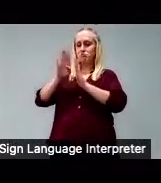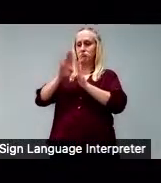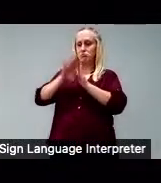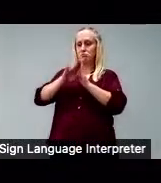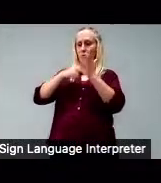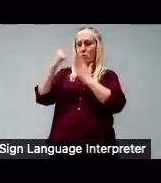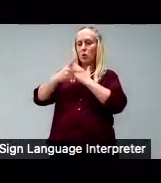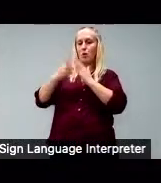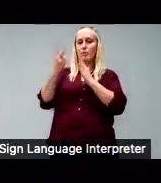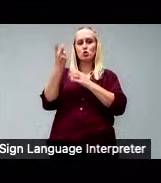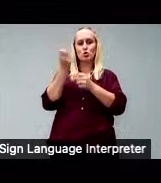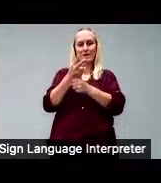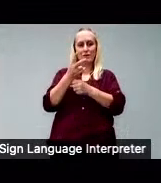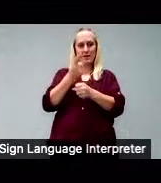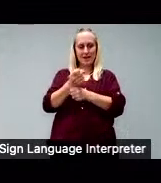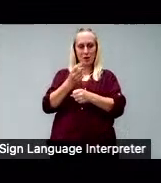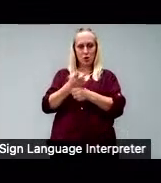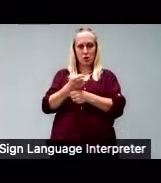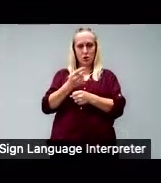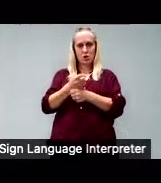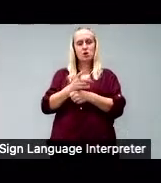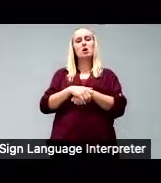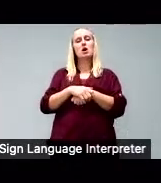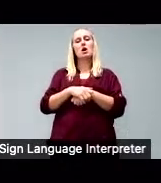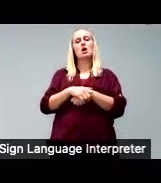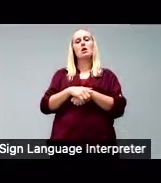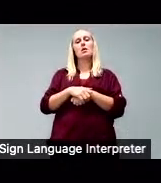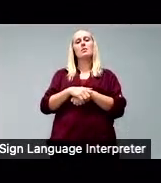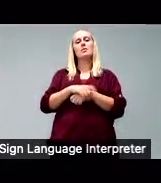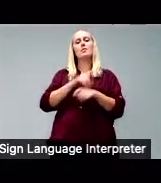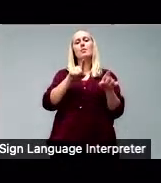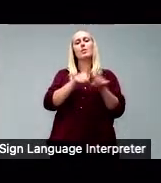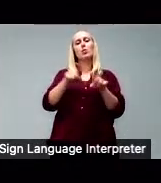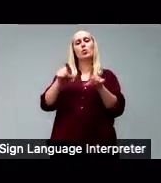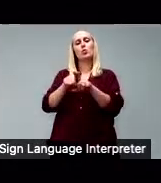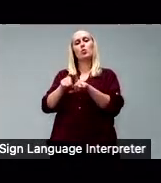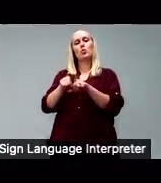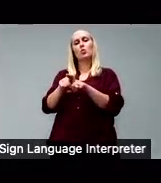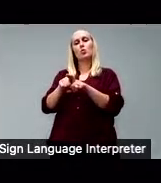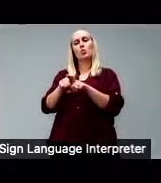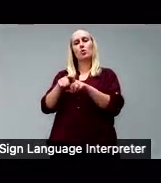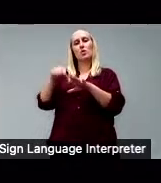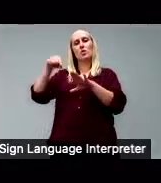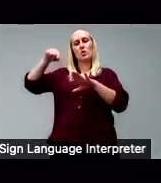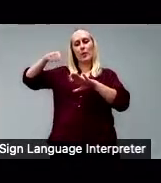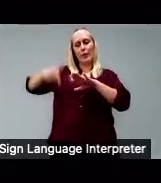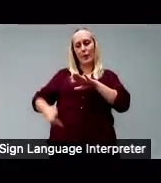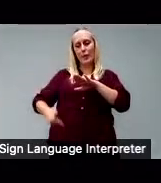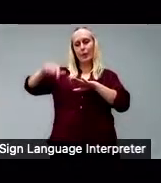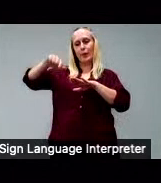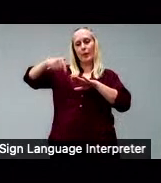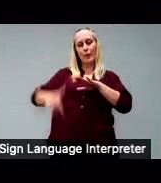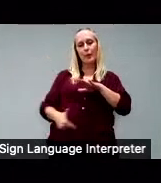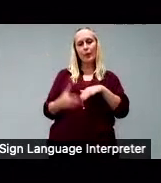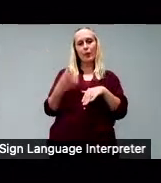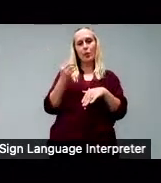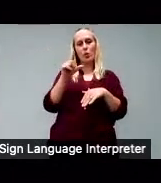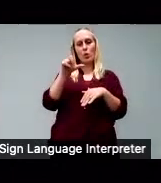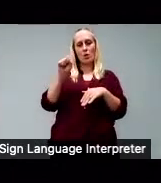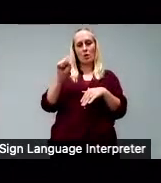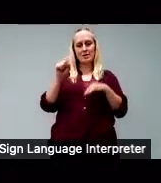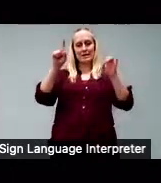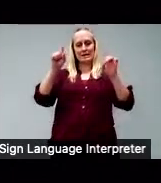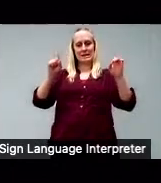year, marching through lease amendments, we were also drilling all these holes and testing